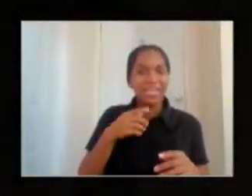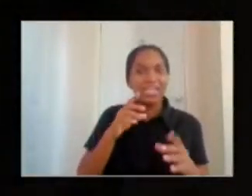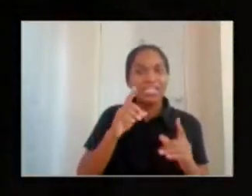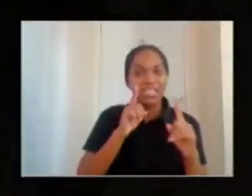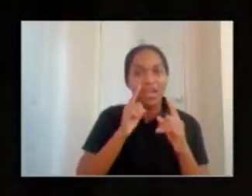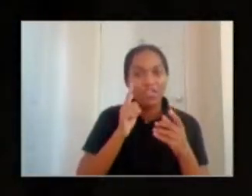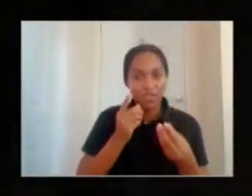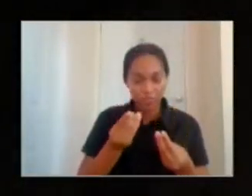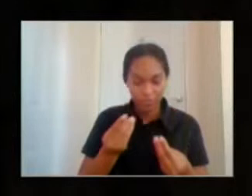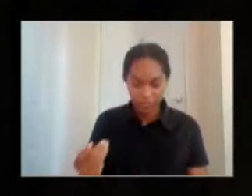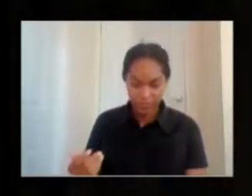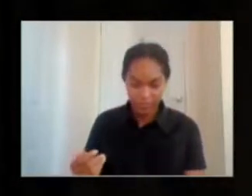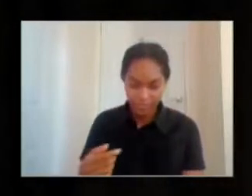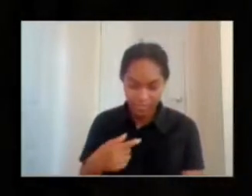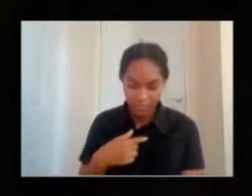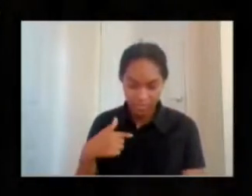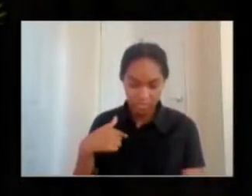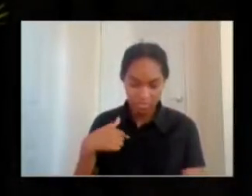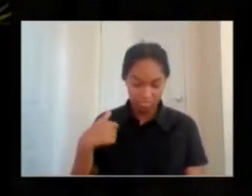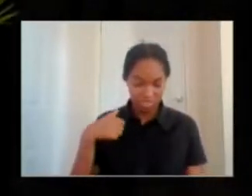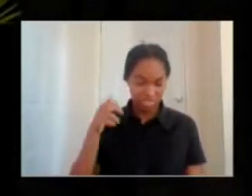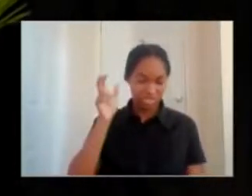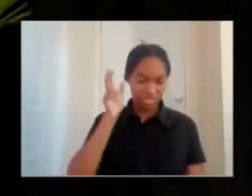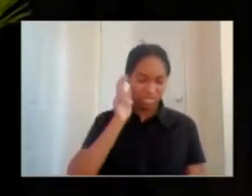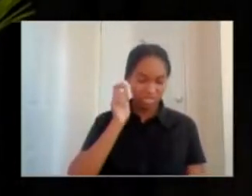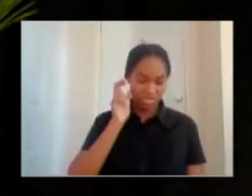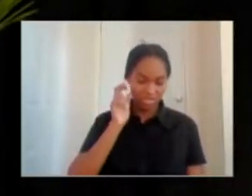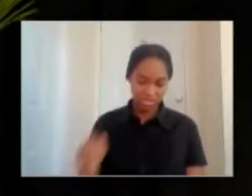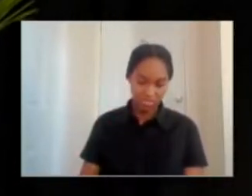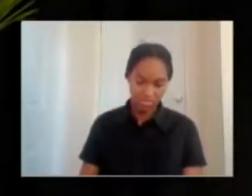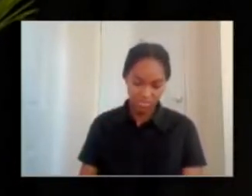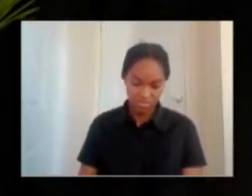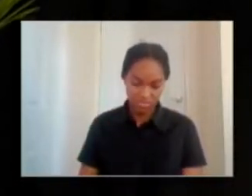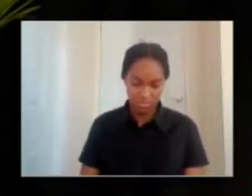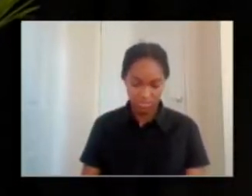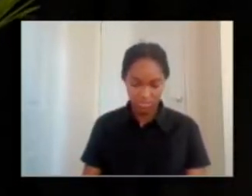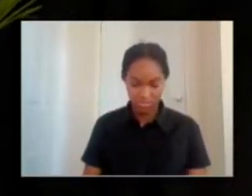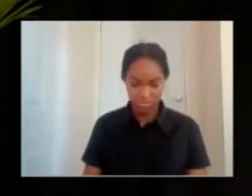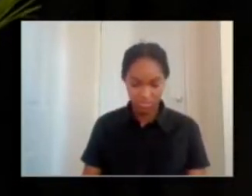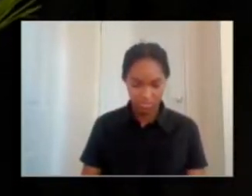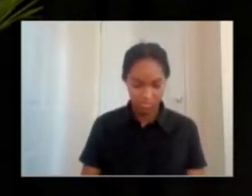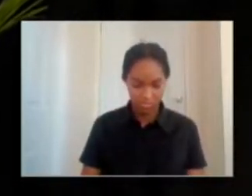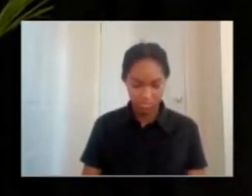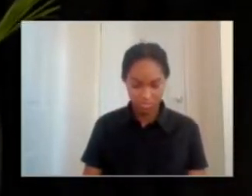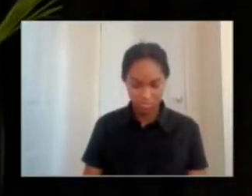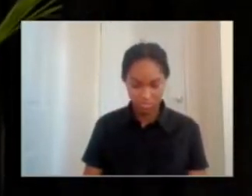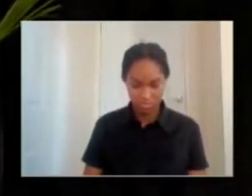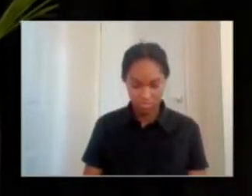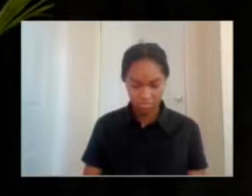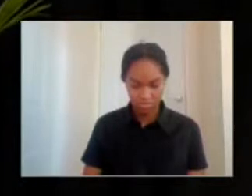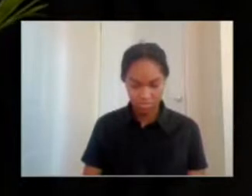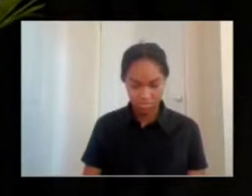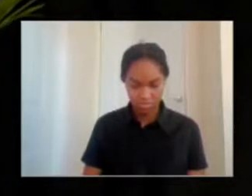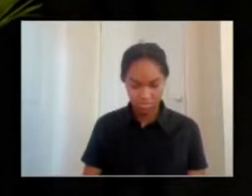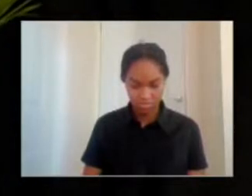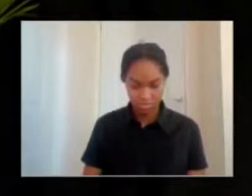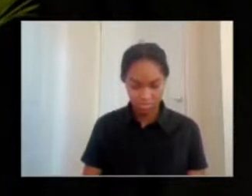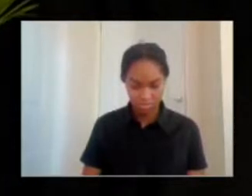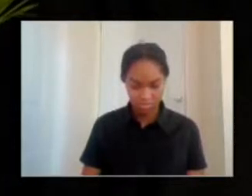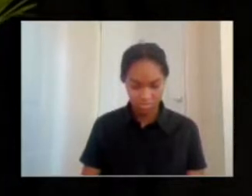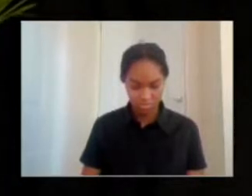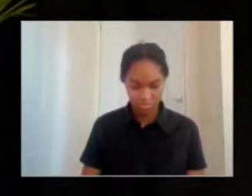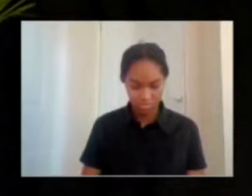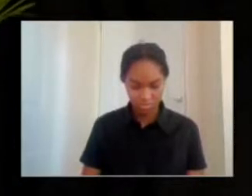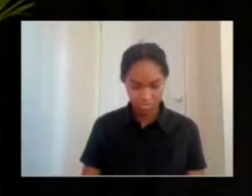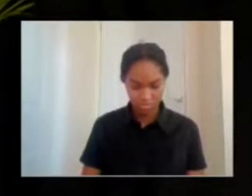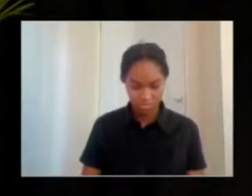As I was listening to one of the sessions and the questions today, I